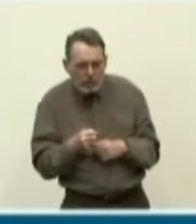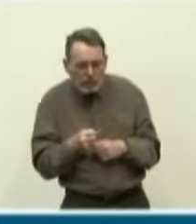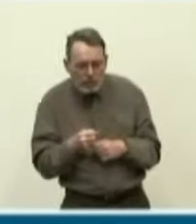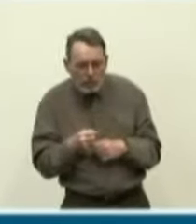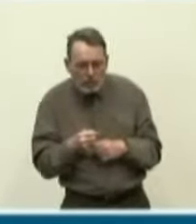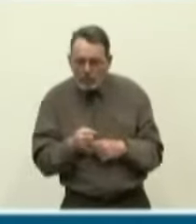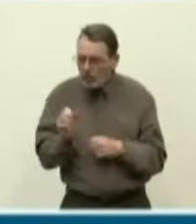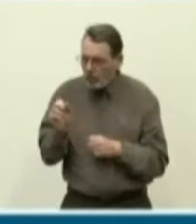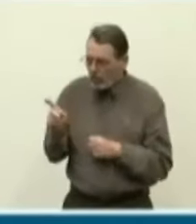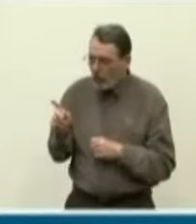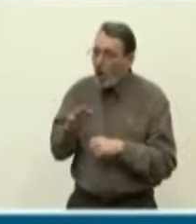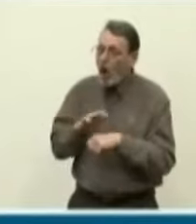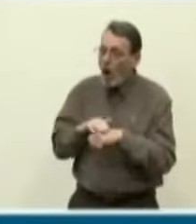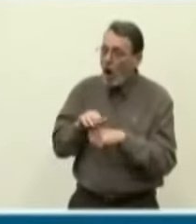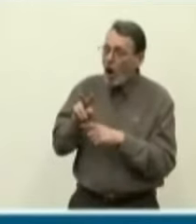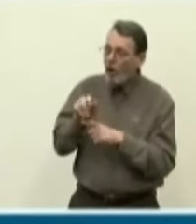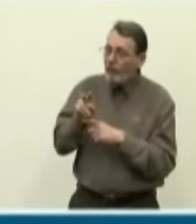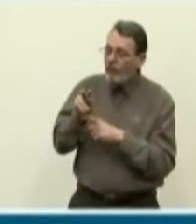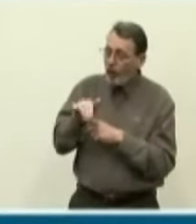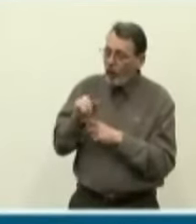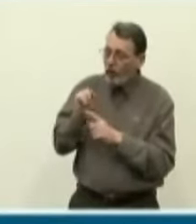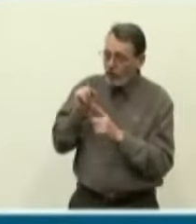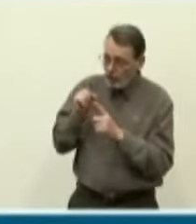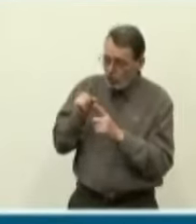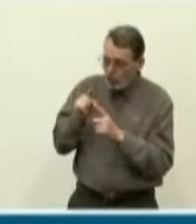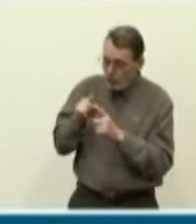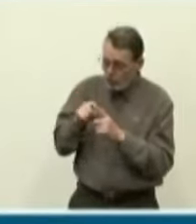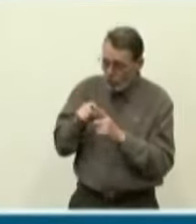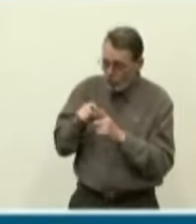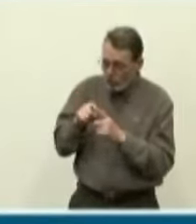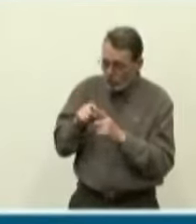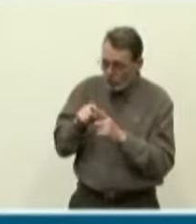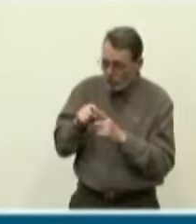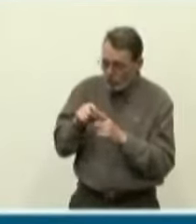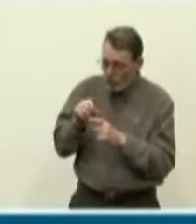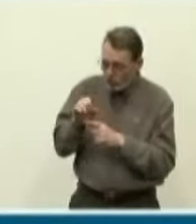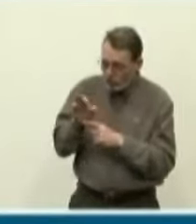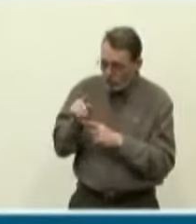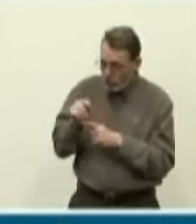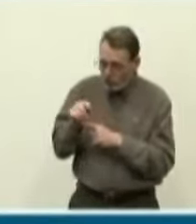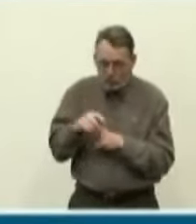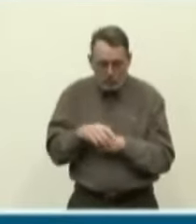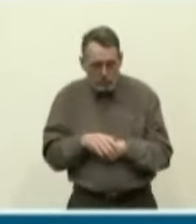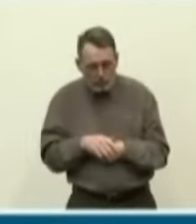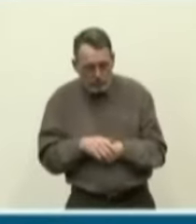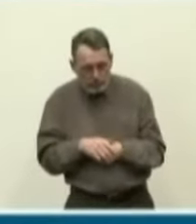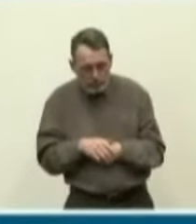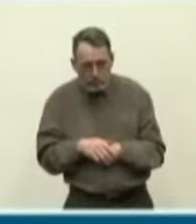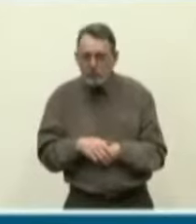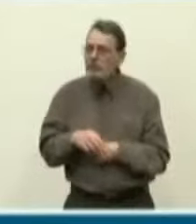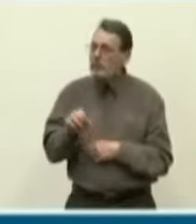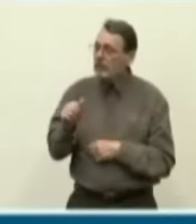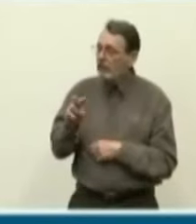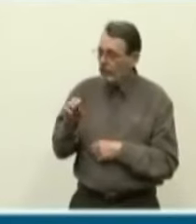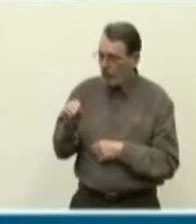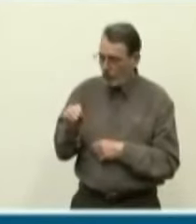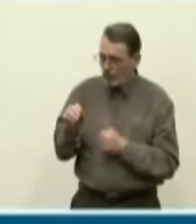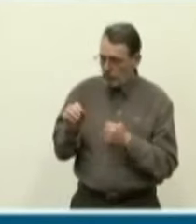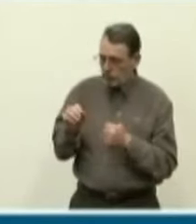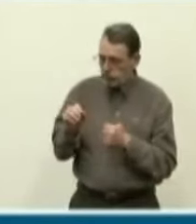Copy. On Varney towards 4th. Yeah, we need a code 3. Tourniquet applied. 10-4, it's coming. Code 3, do you?